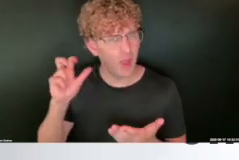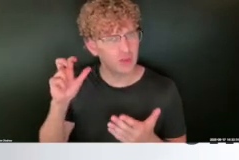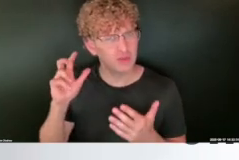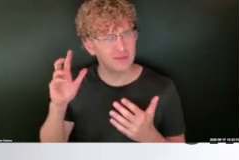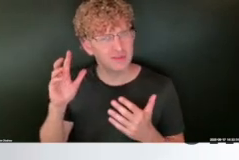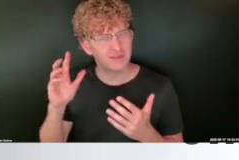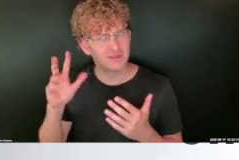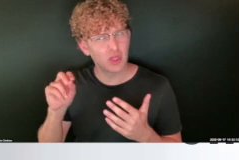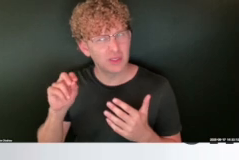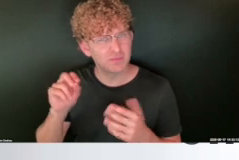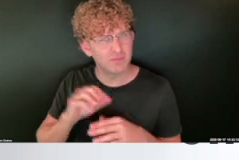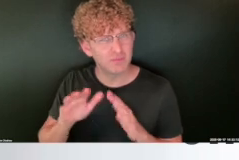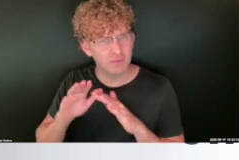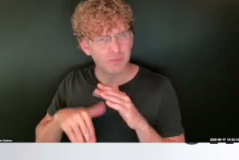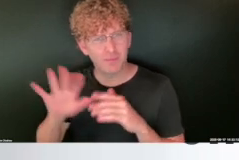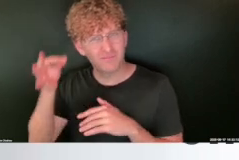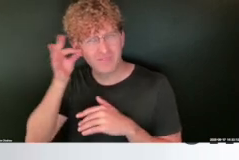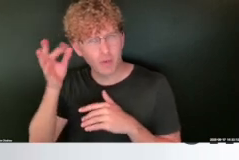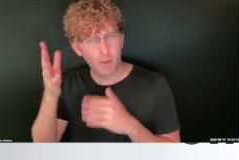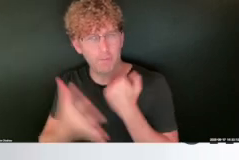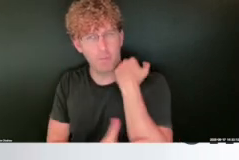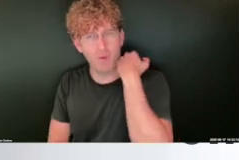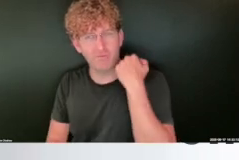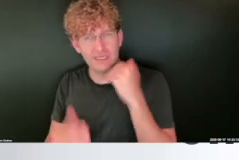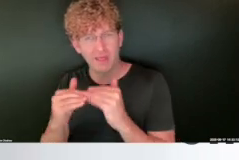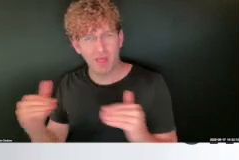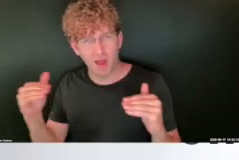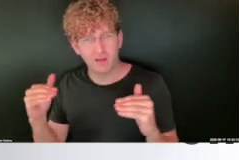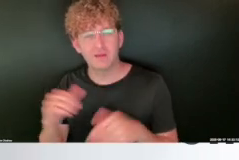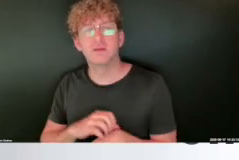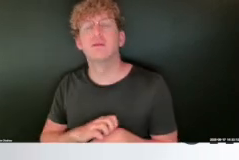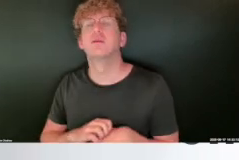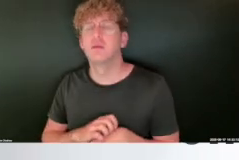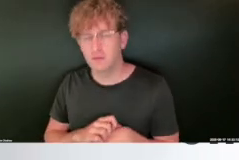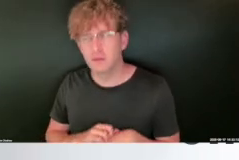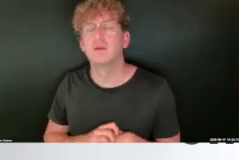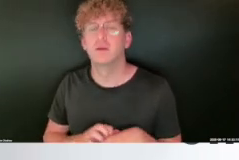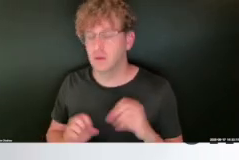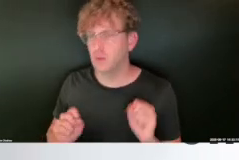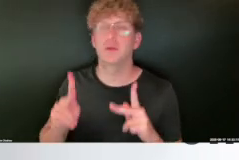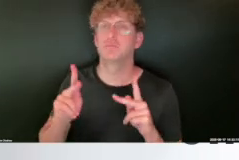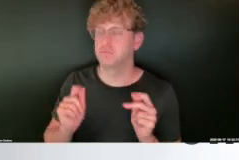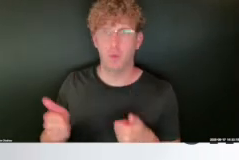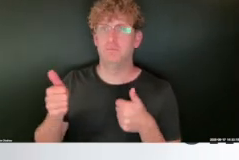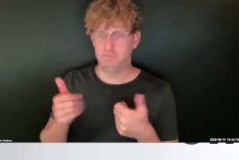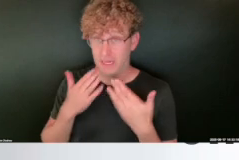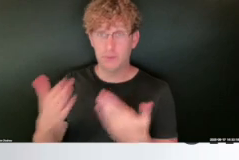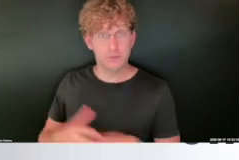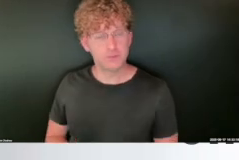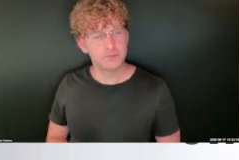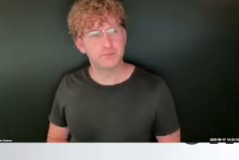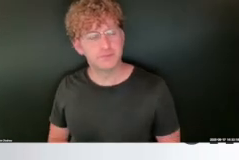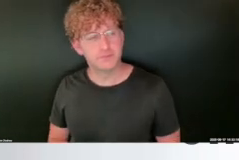level, correct? That's correct. Yep. Okay, so all right, thank you very much.